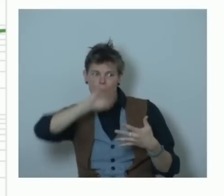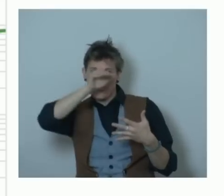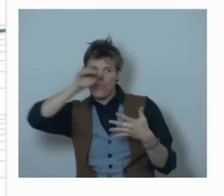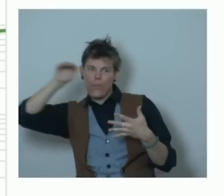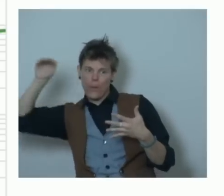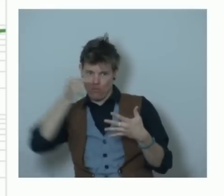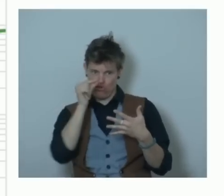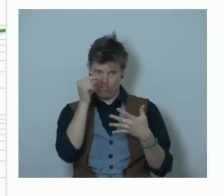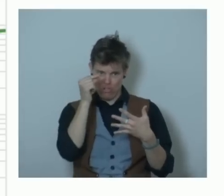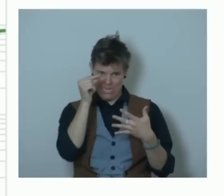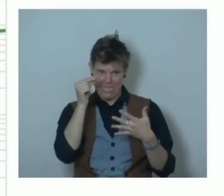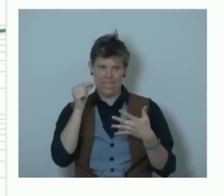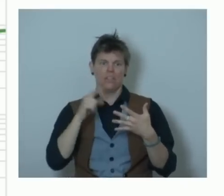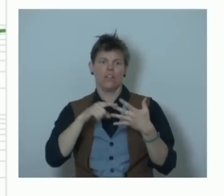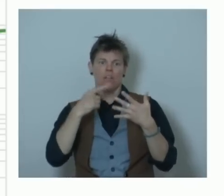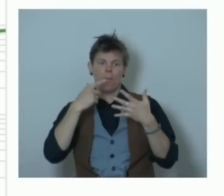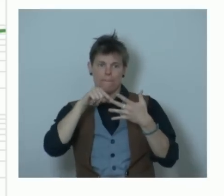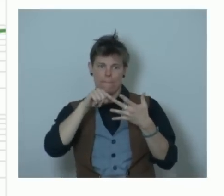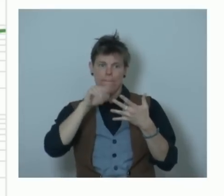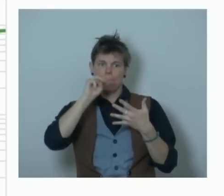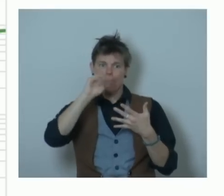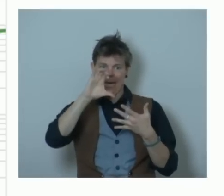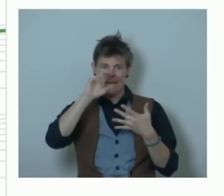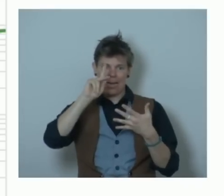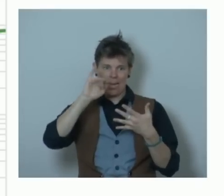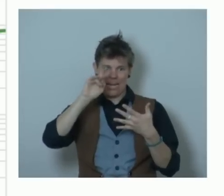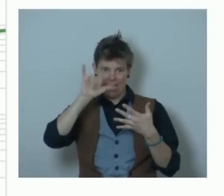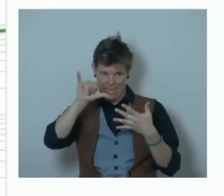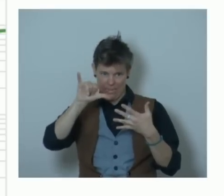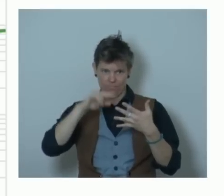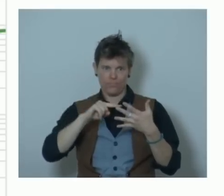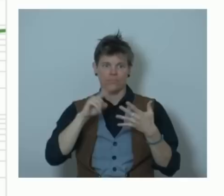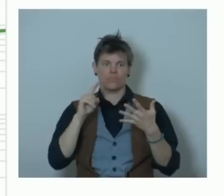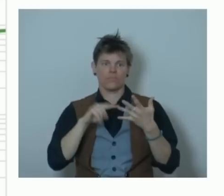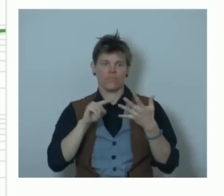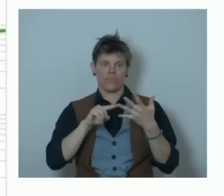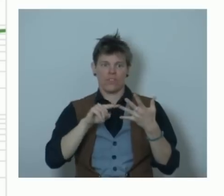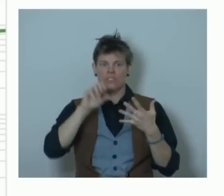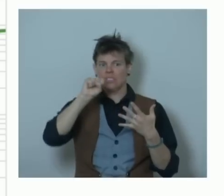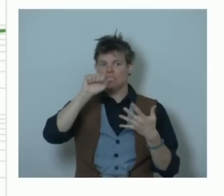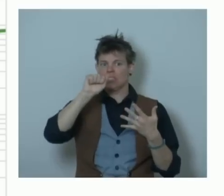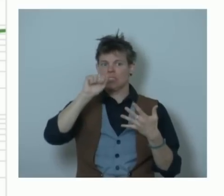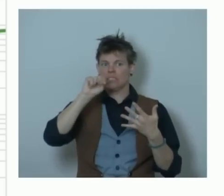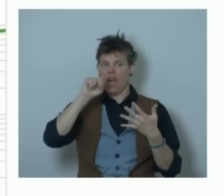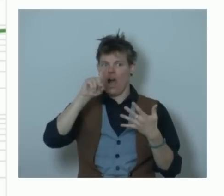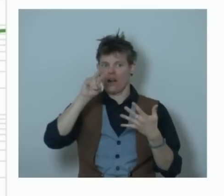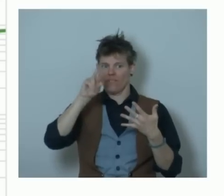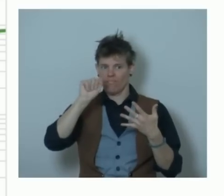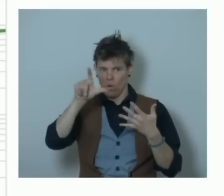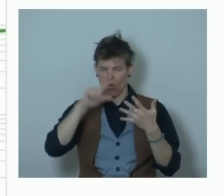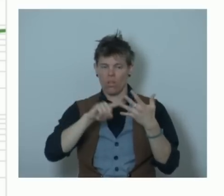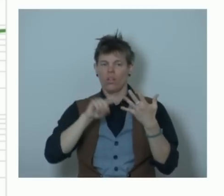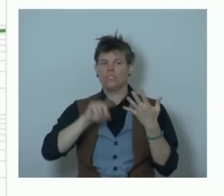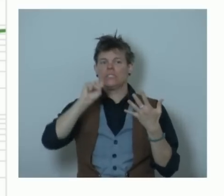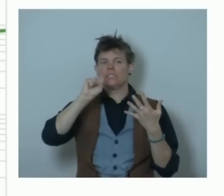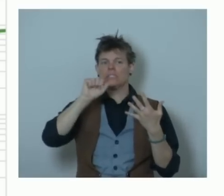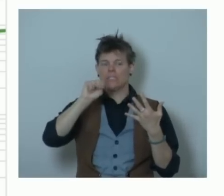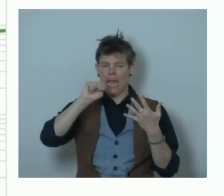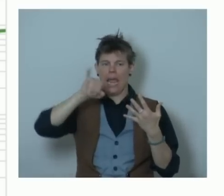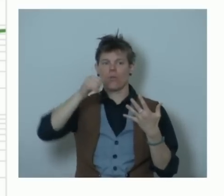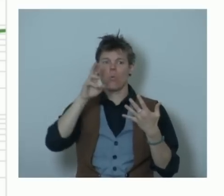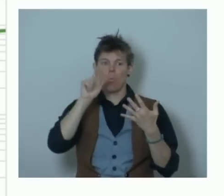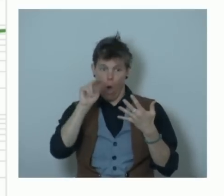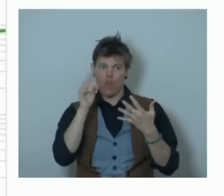counties, McKinley, Sandoval, and San Juan, the ones that we got our eyes on. What you notice about the green line is it has become almost flat. The